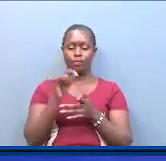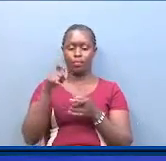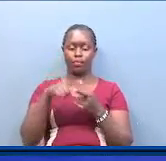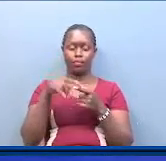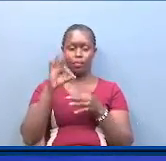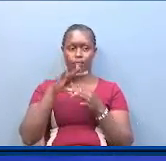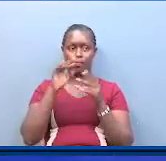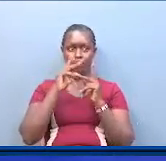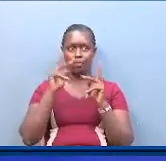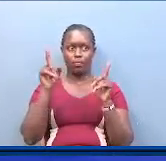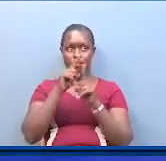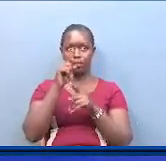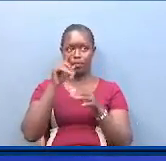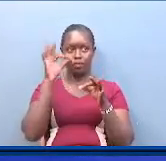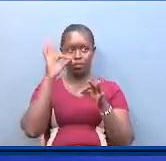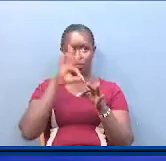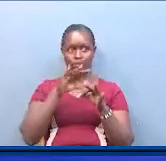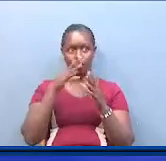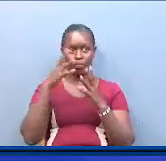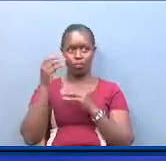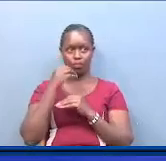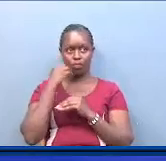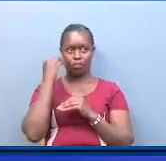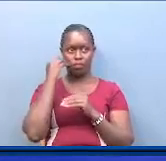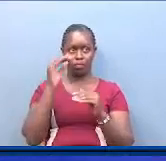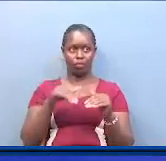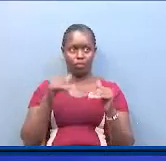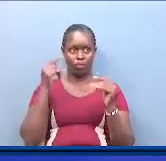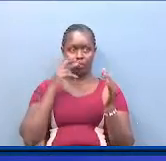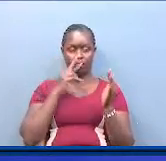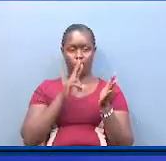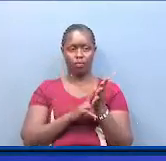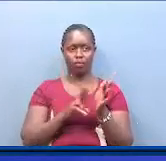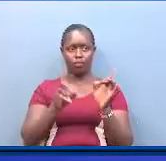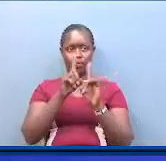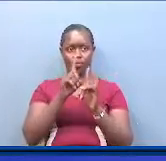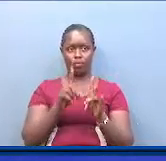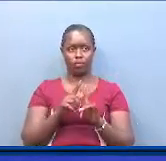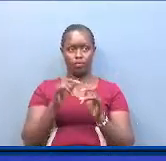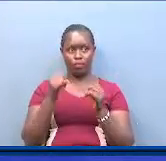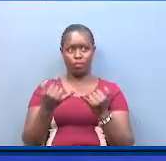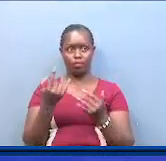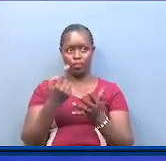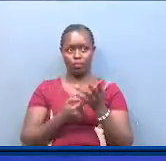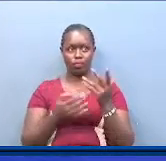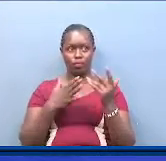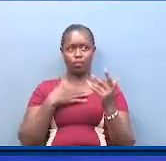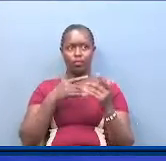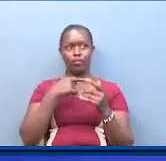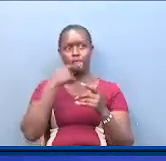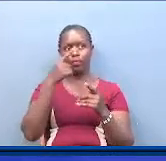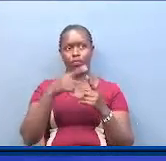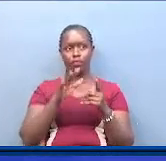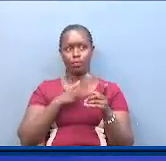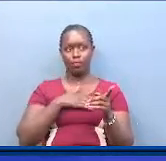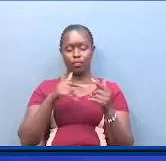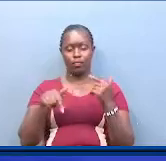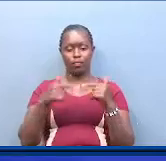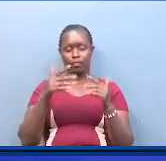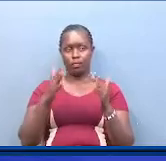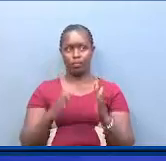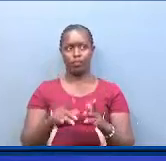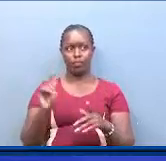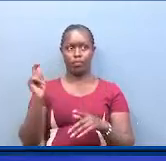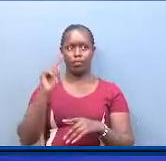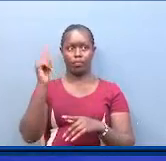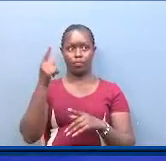vote peace. And once you vote, just go home and wait for the results. And now, what I want to urge my competitors, the